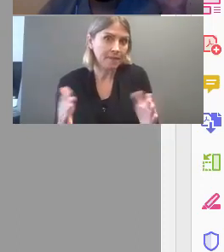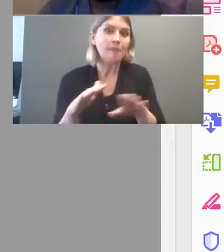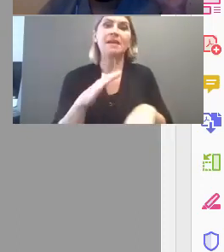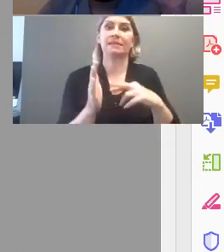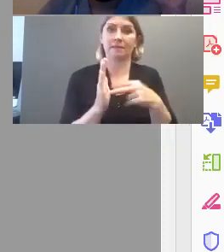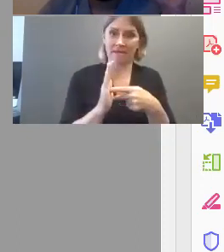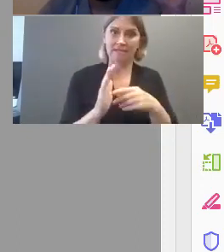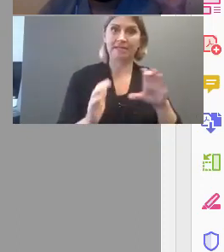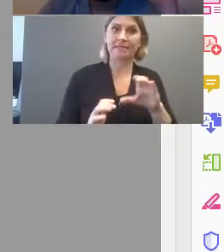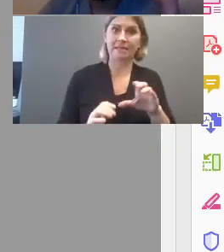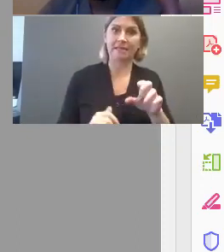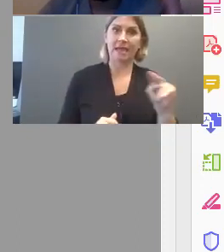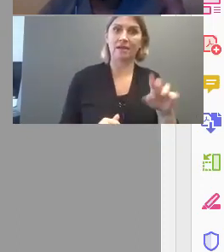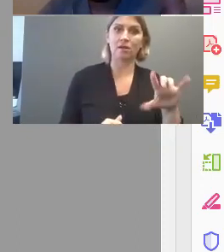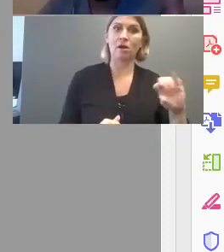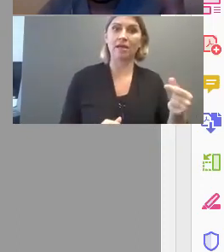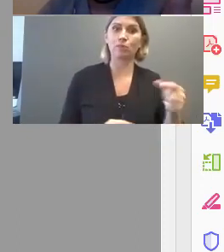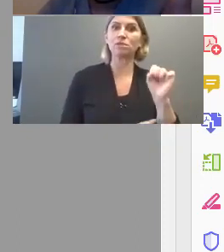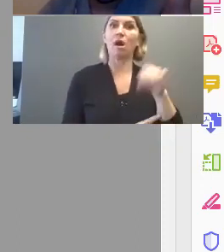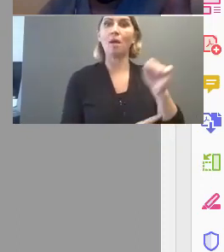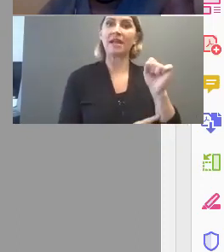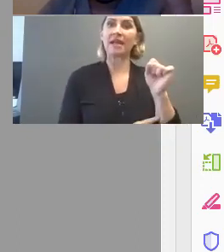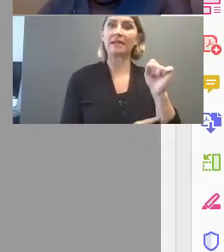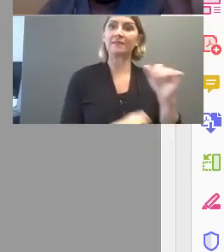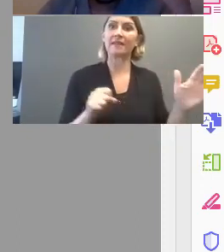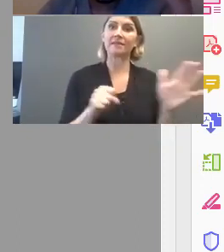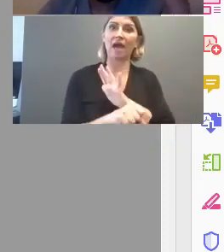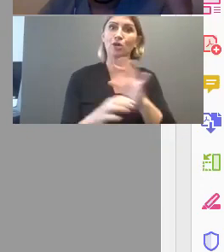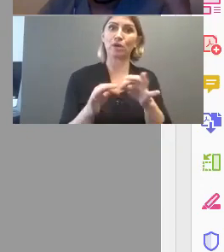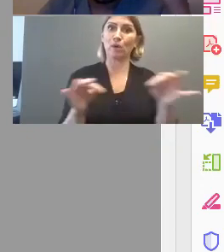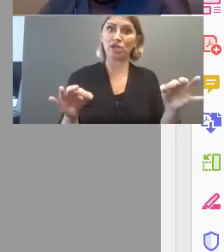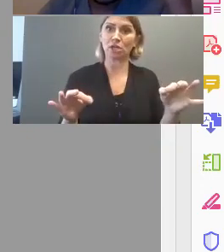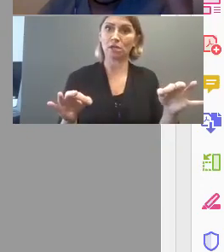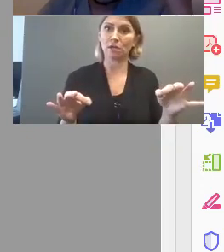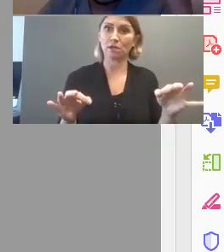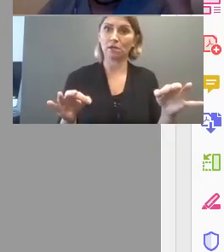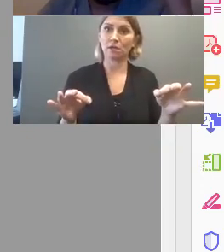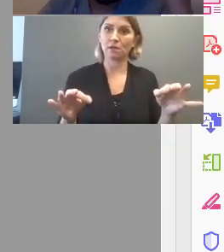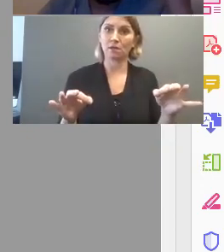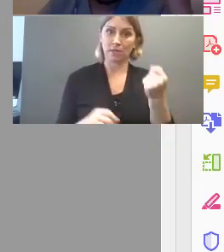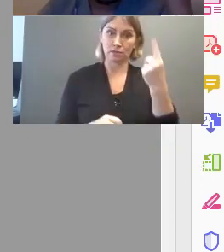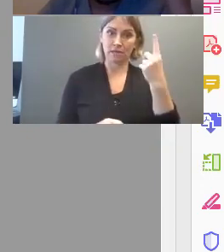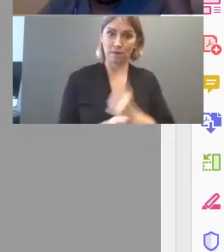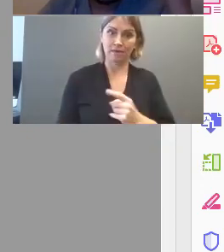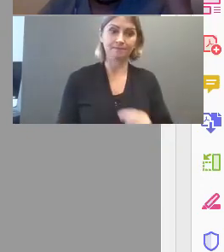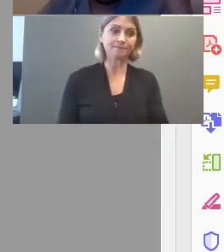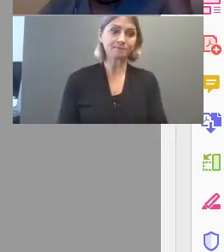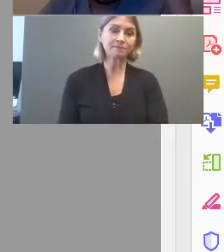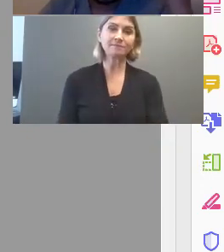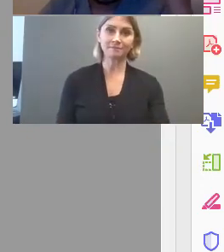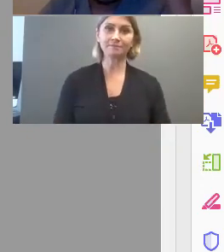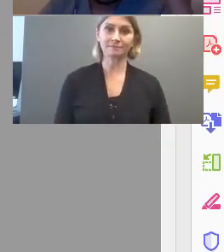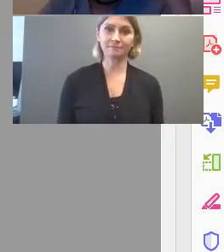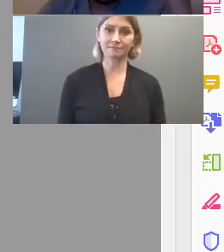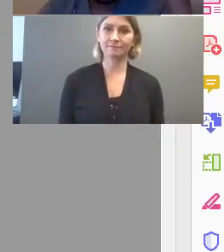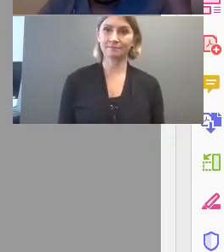means Cn log n would dominate this entire equation? Type in yes or no. Do you understand this?